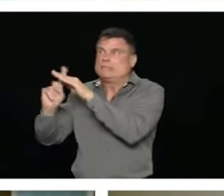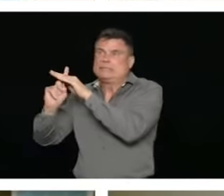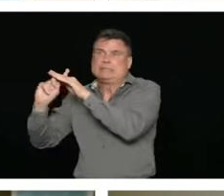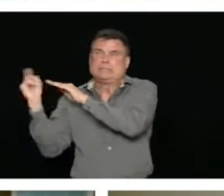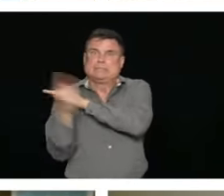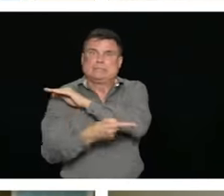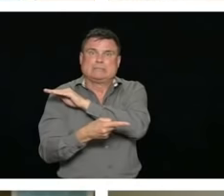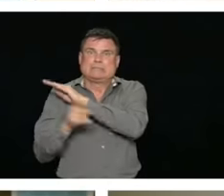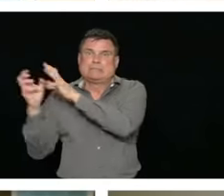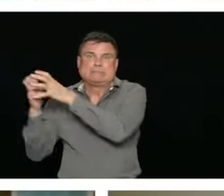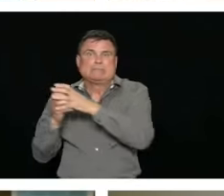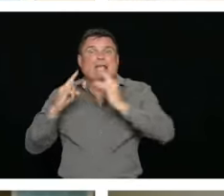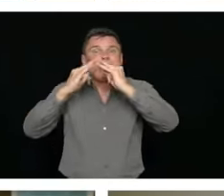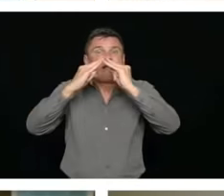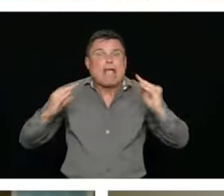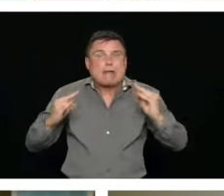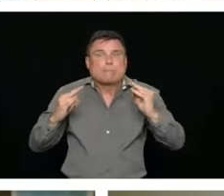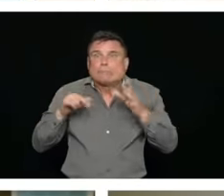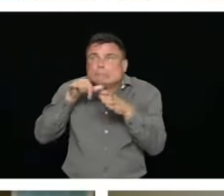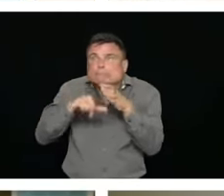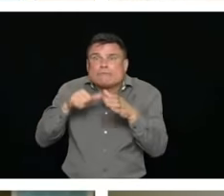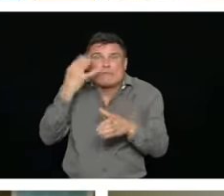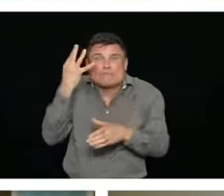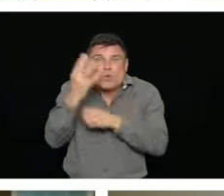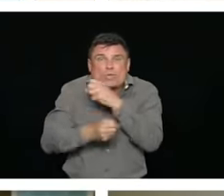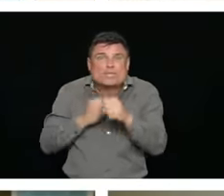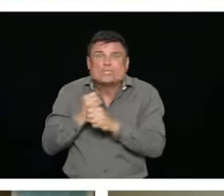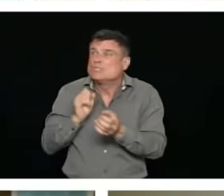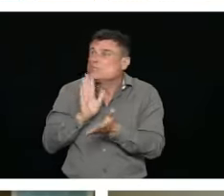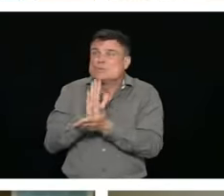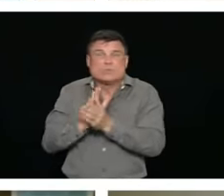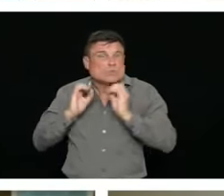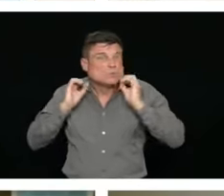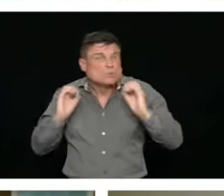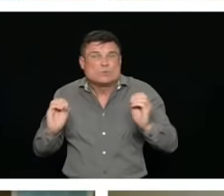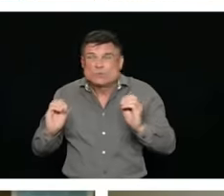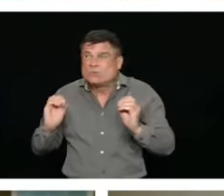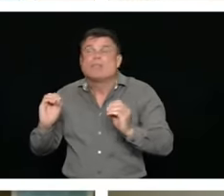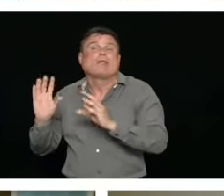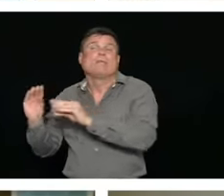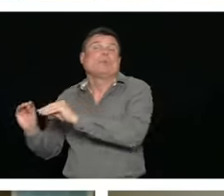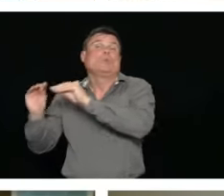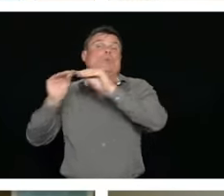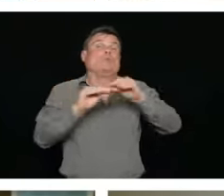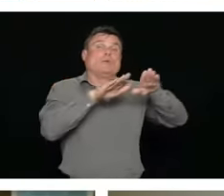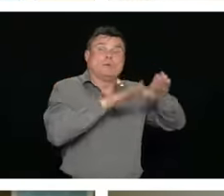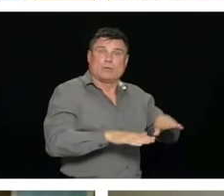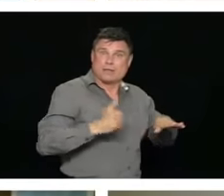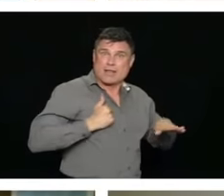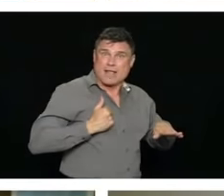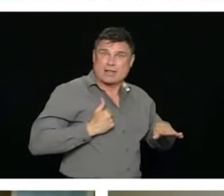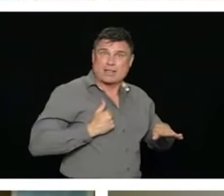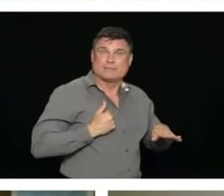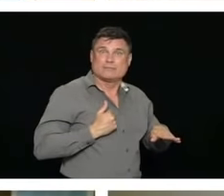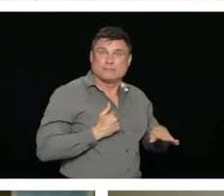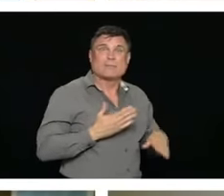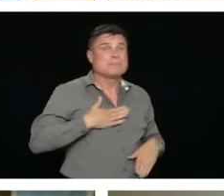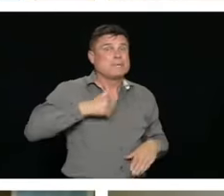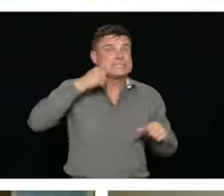remember that there's lots of examples globally, and this is very unusual for us to have kids out of school for long periods of time. But there's